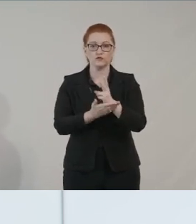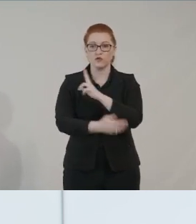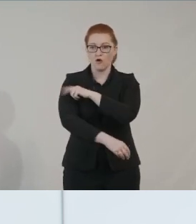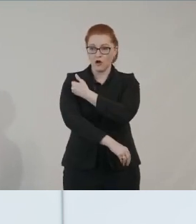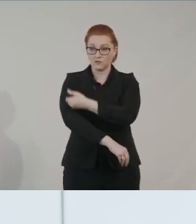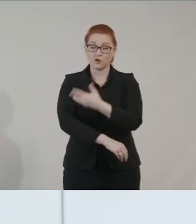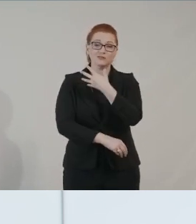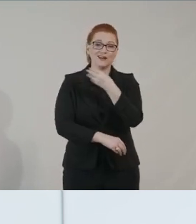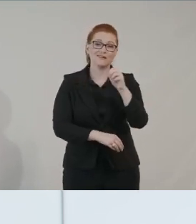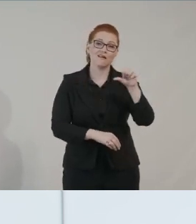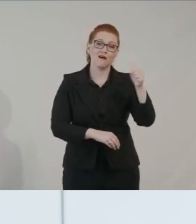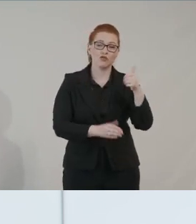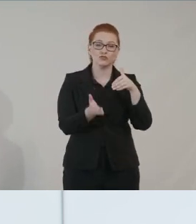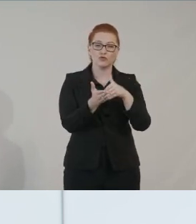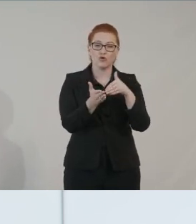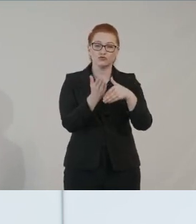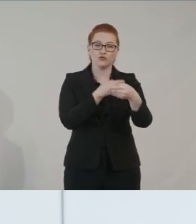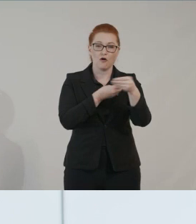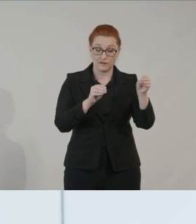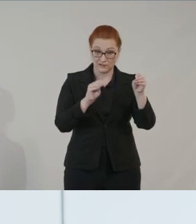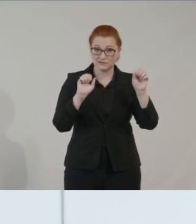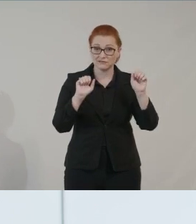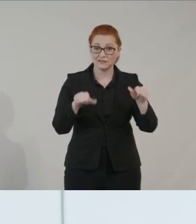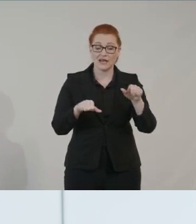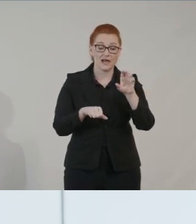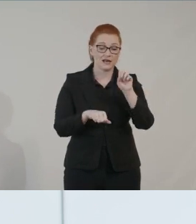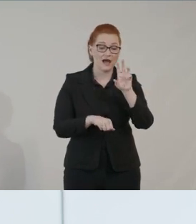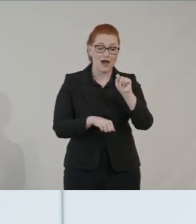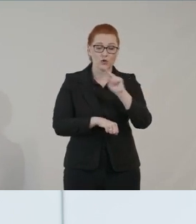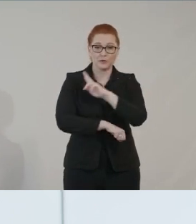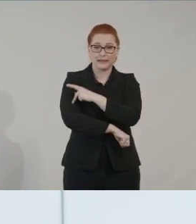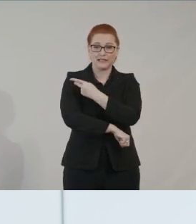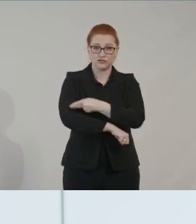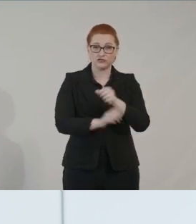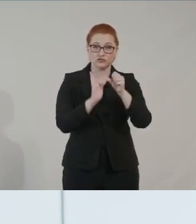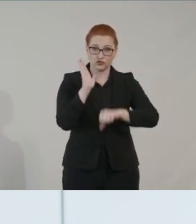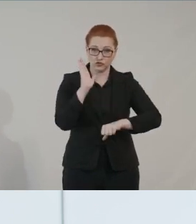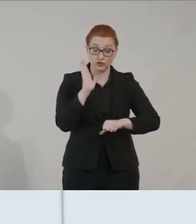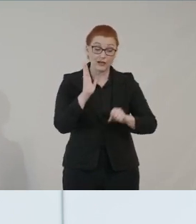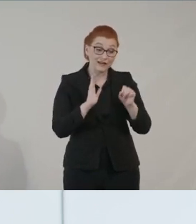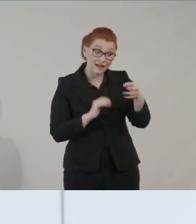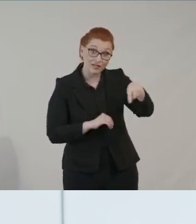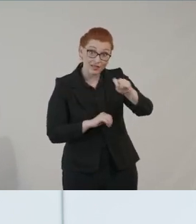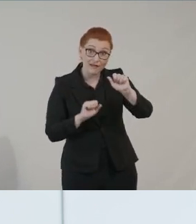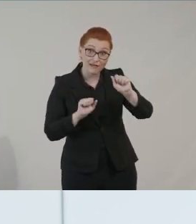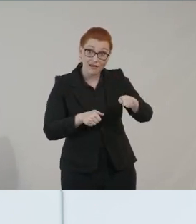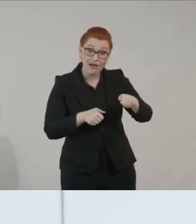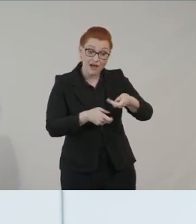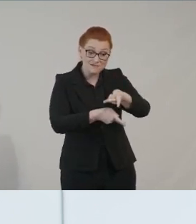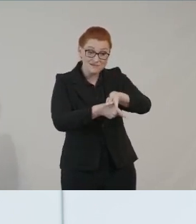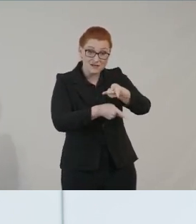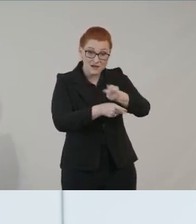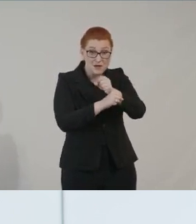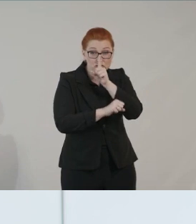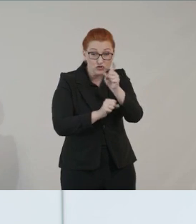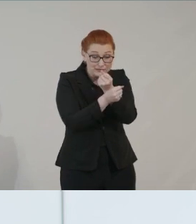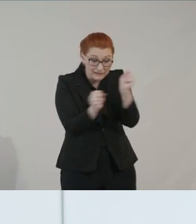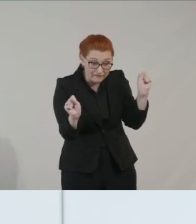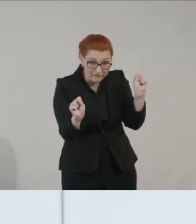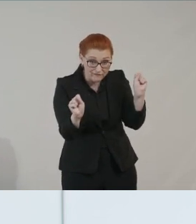surgical centers who can demonstrate adequate capacity to resume elective surgeries beginning May